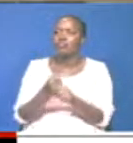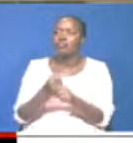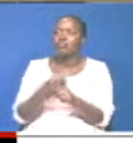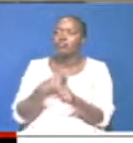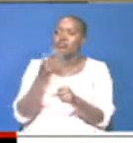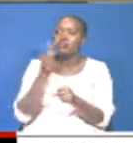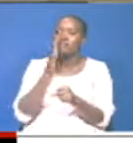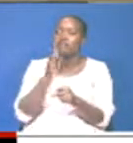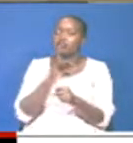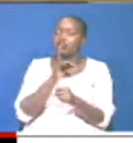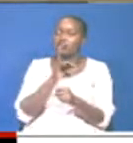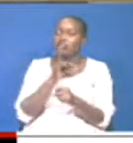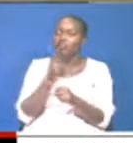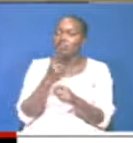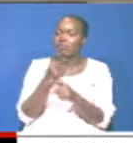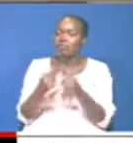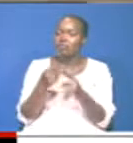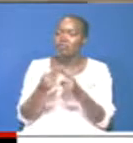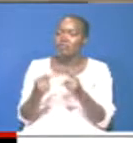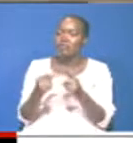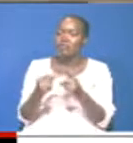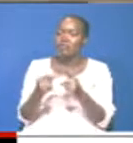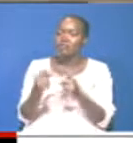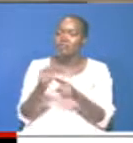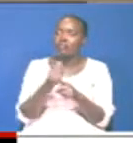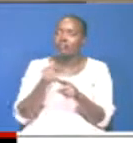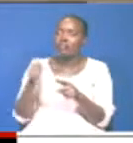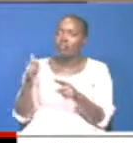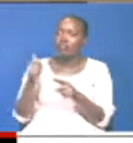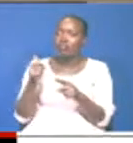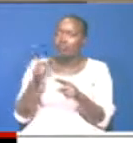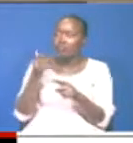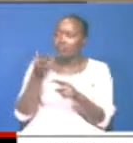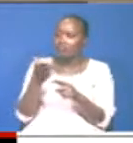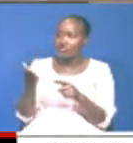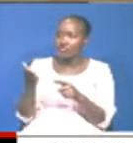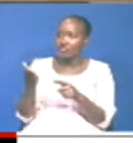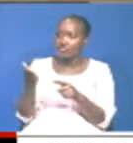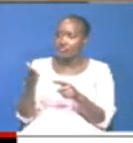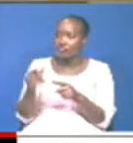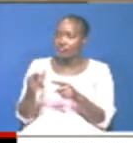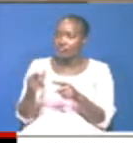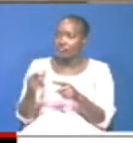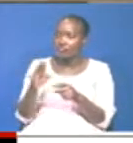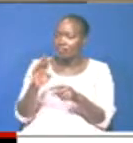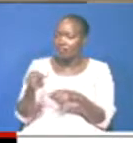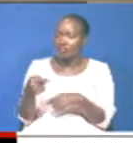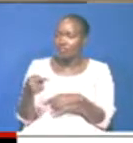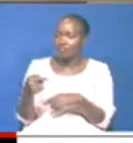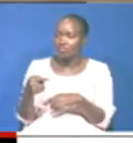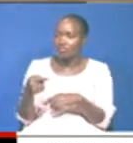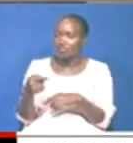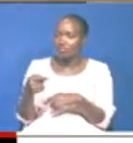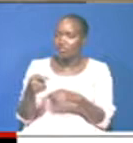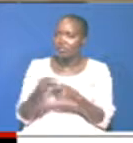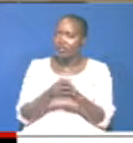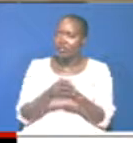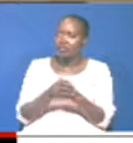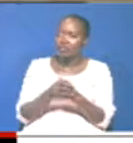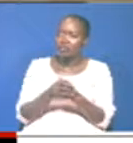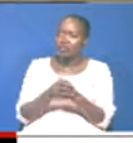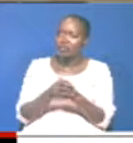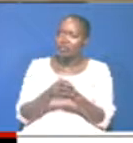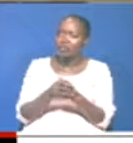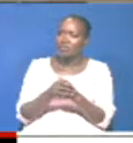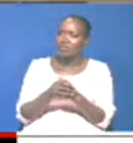about 2 years or 3 years. Because I was telling her, this bike of mine, I'm spending 4,000. That was, I think, early 80s.